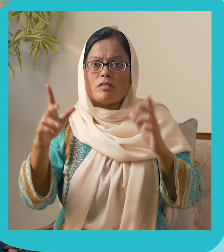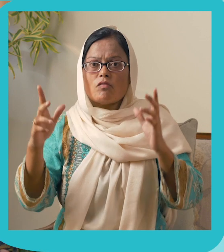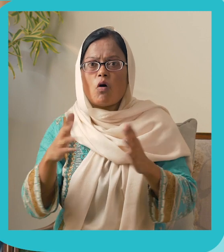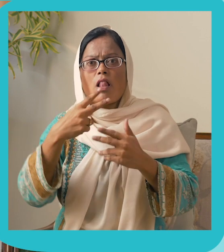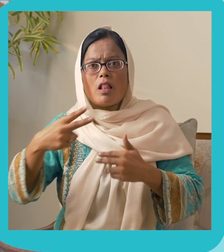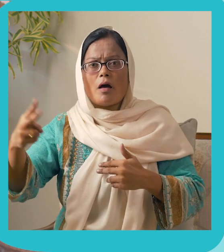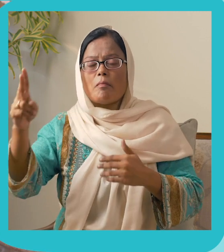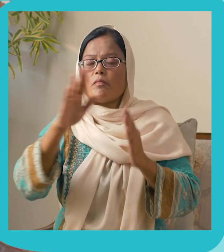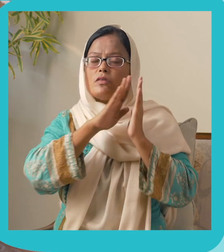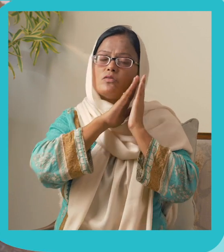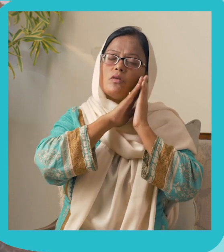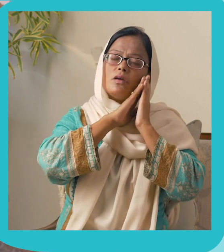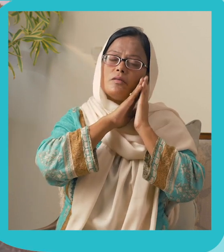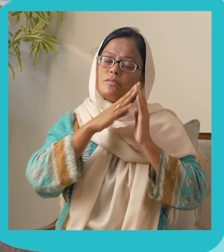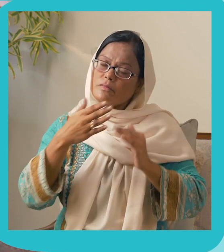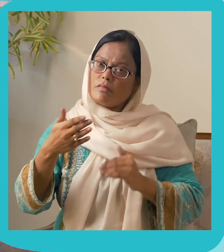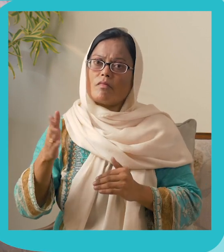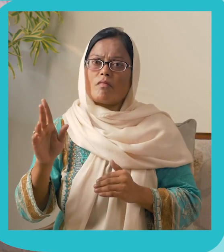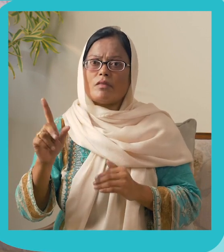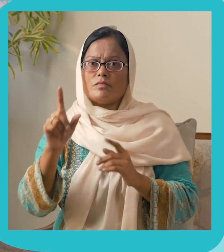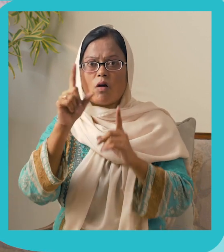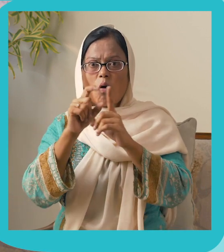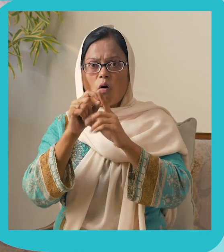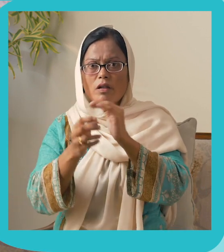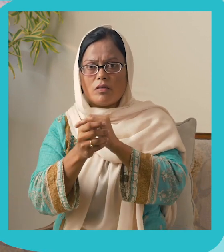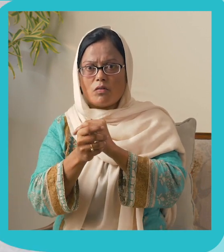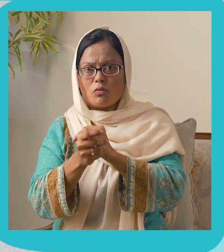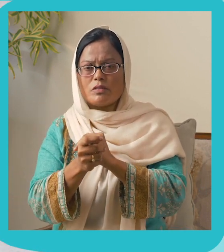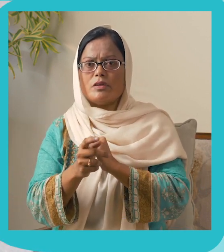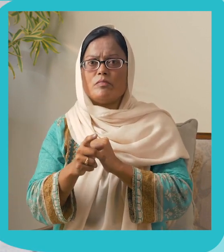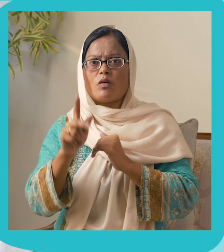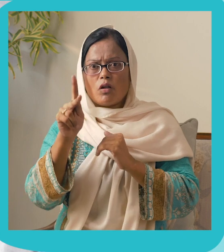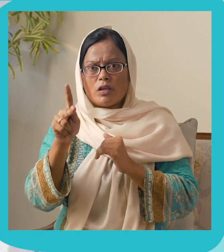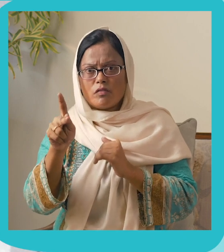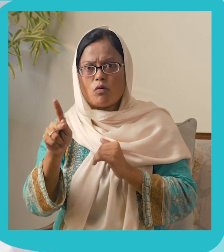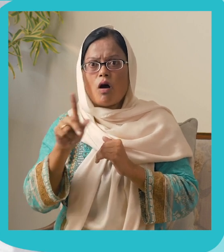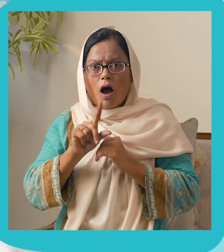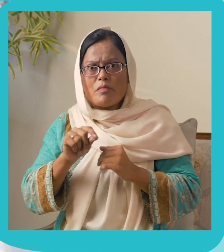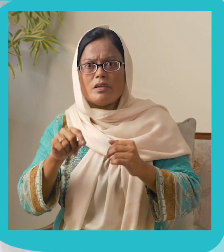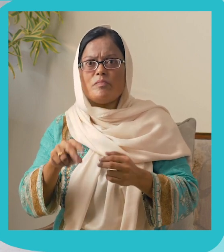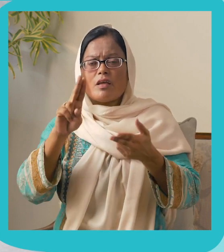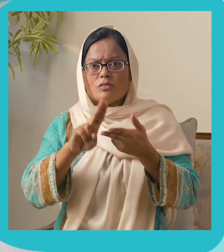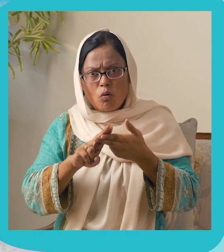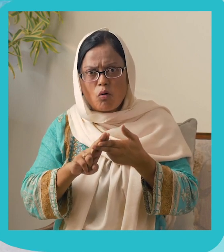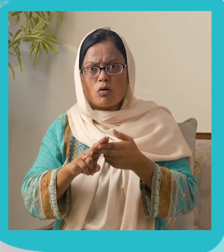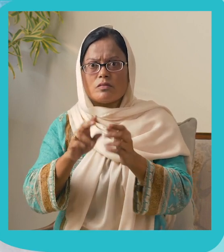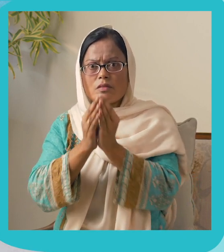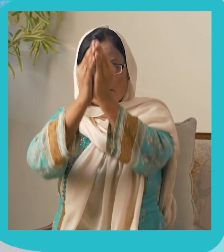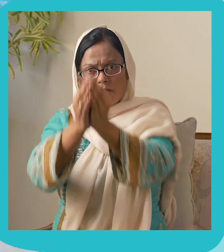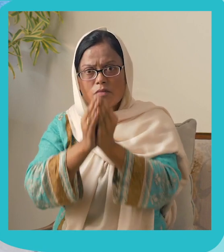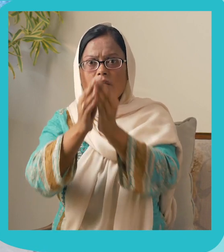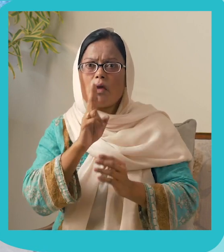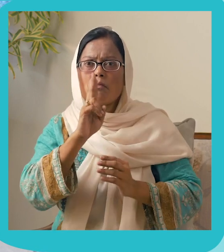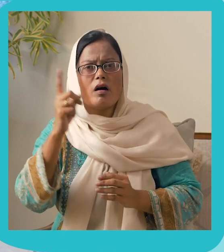for the night. As Olive was dozing off, he remembered what his friend Dibby the dolphin had said that